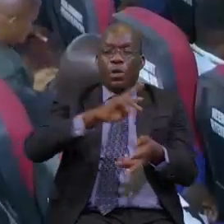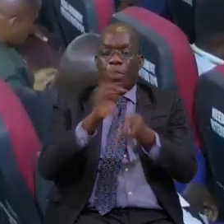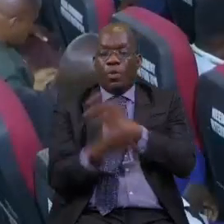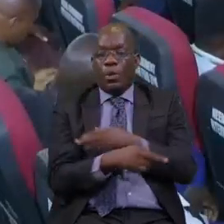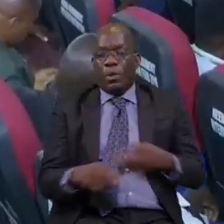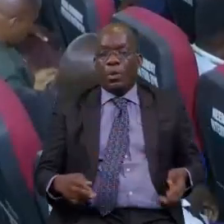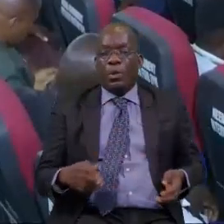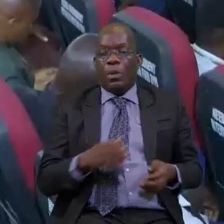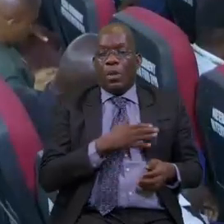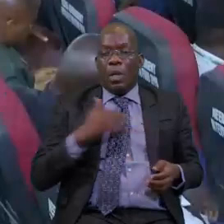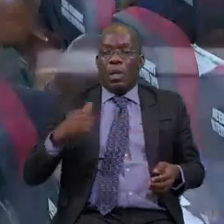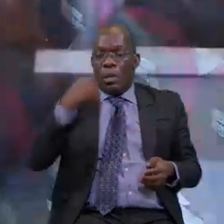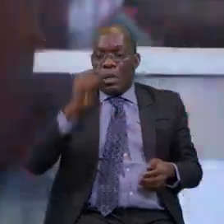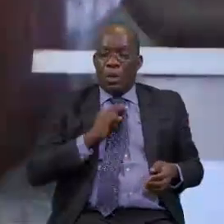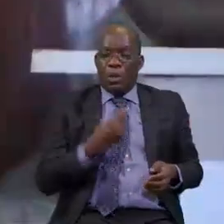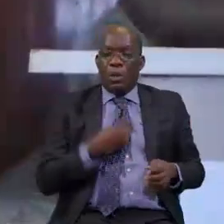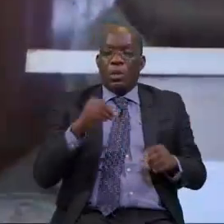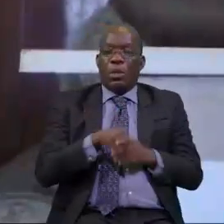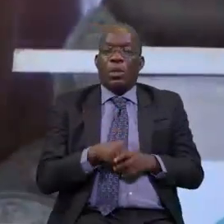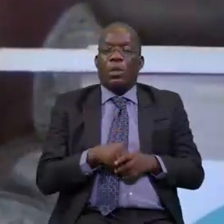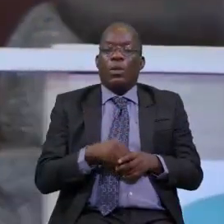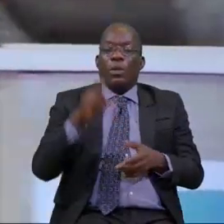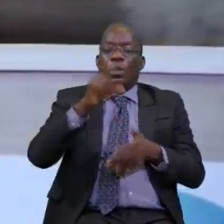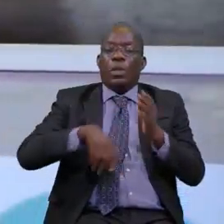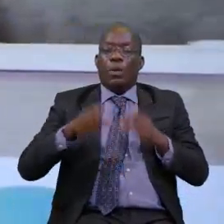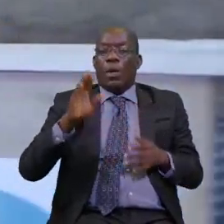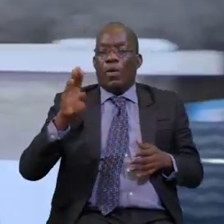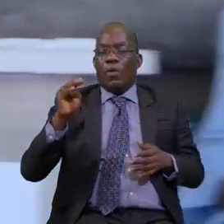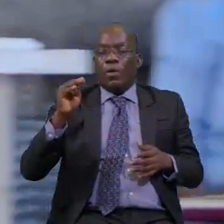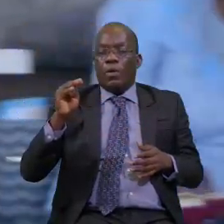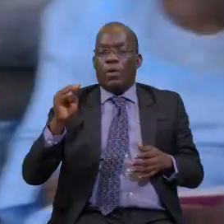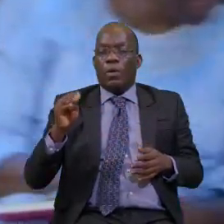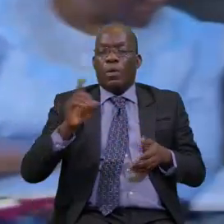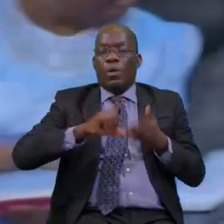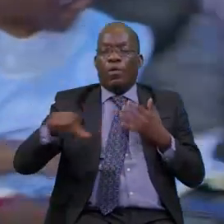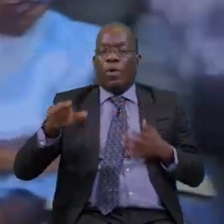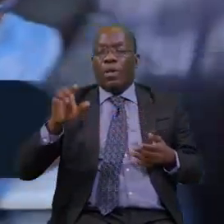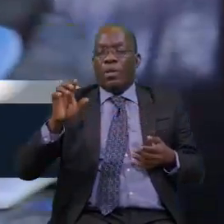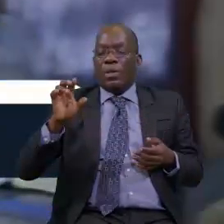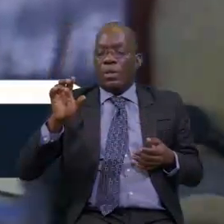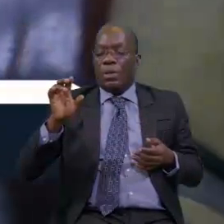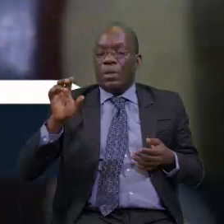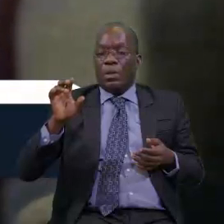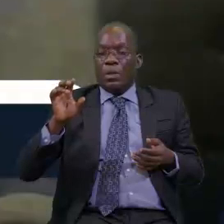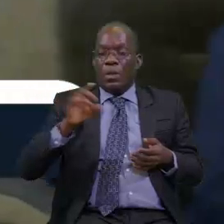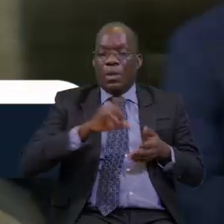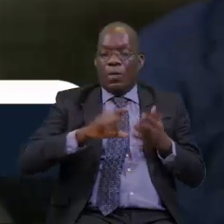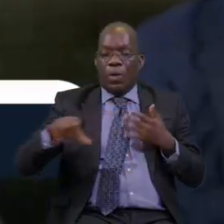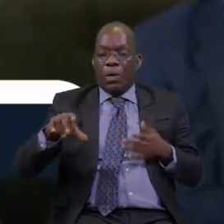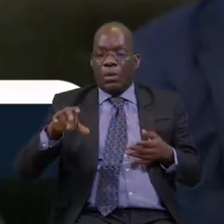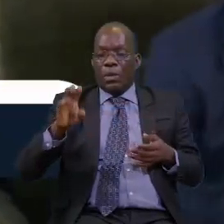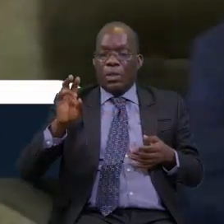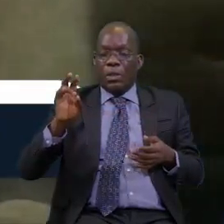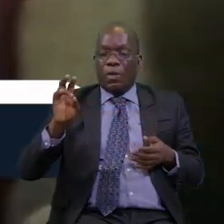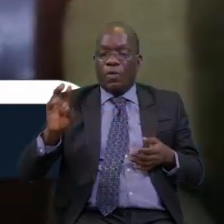tells us in that chapter 14, I'm reading from verse 72, chapter 14 of Mark,